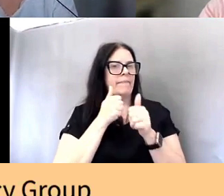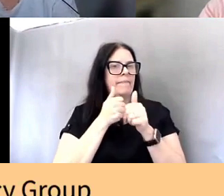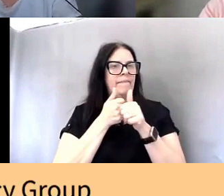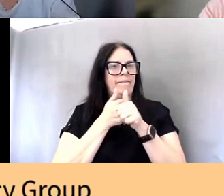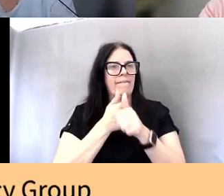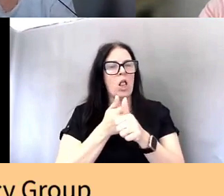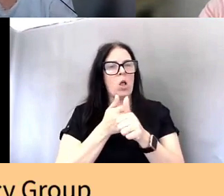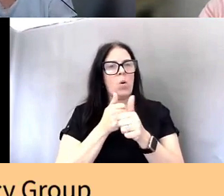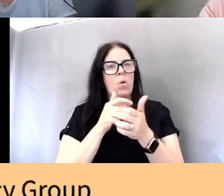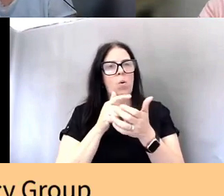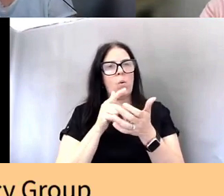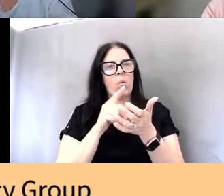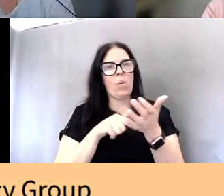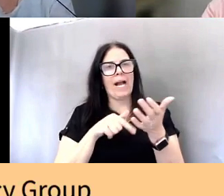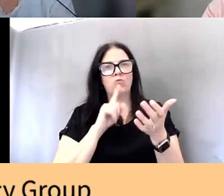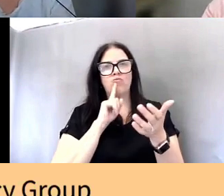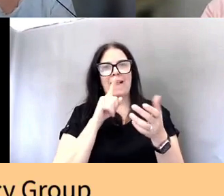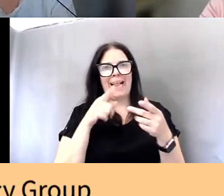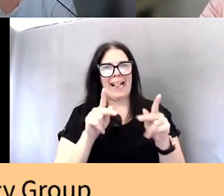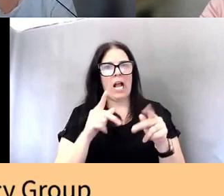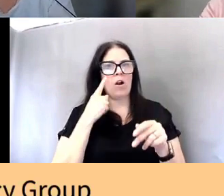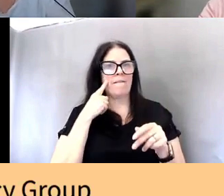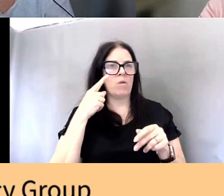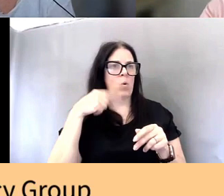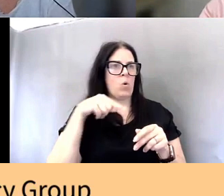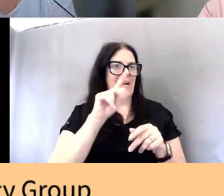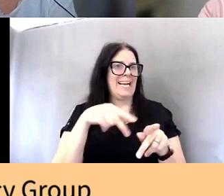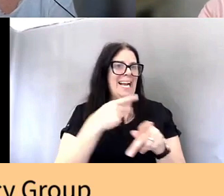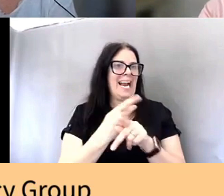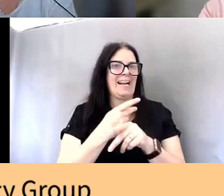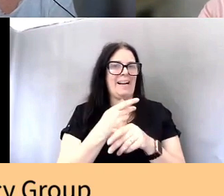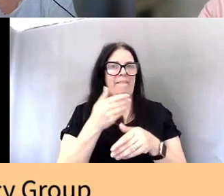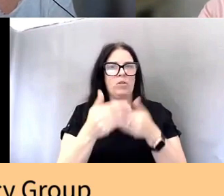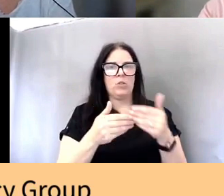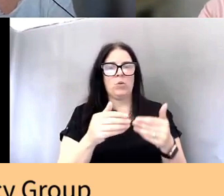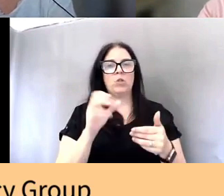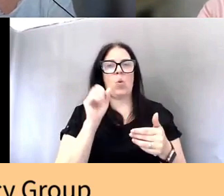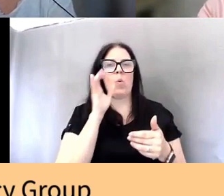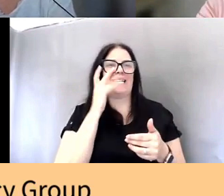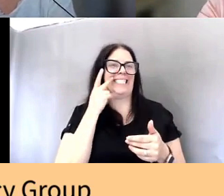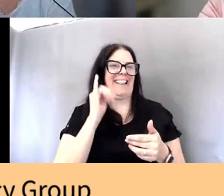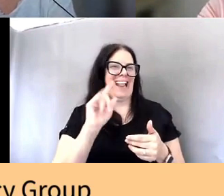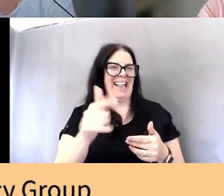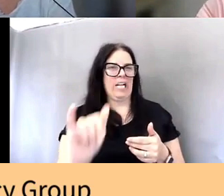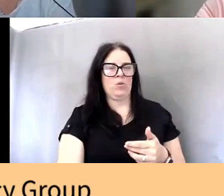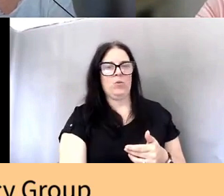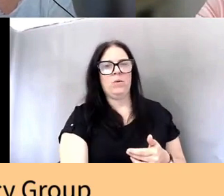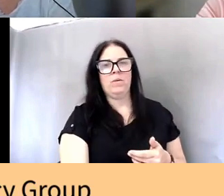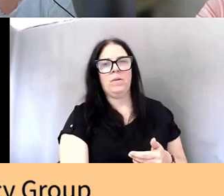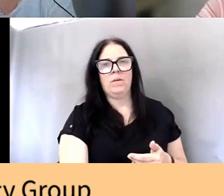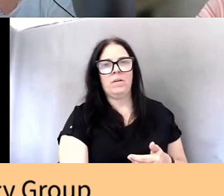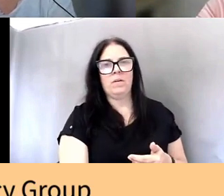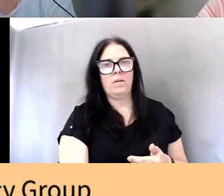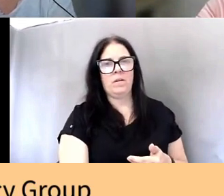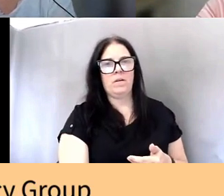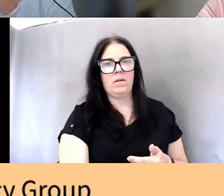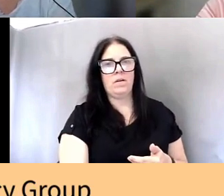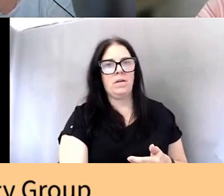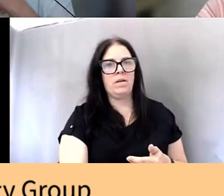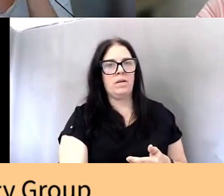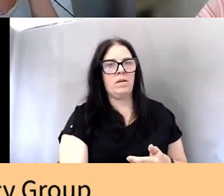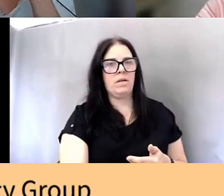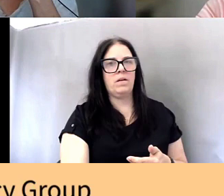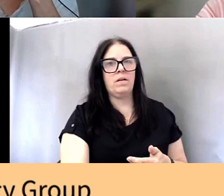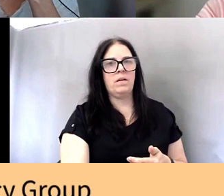what's allowed for each type of resource. So we'll see that later too. And they also made good suggestions.